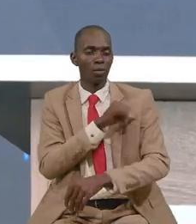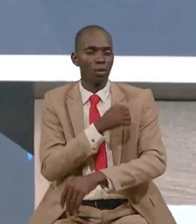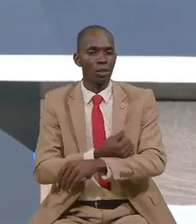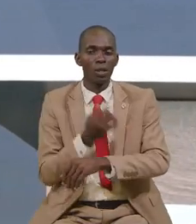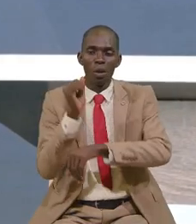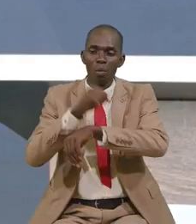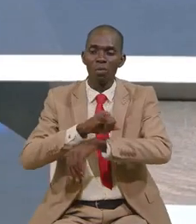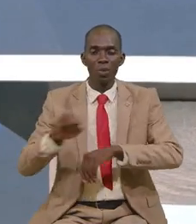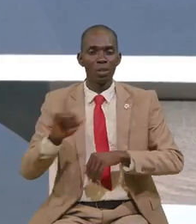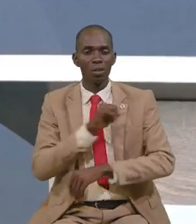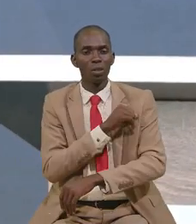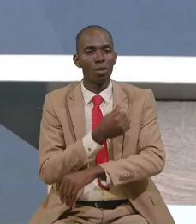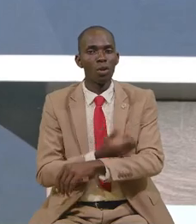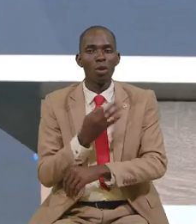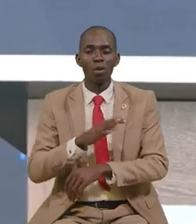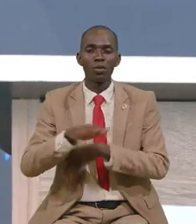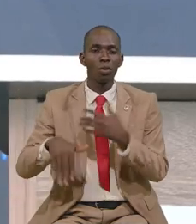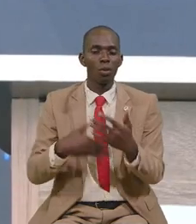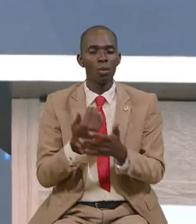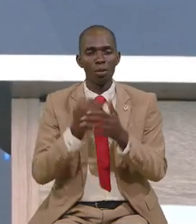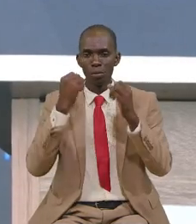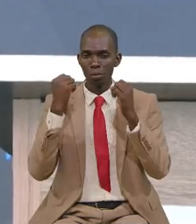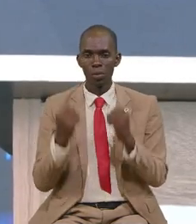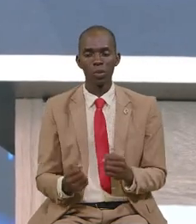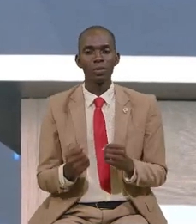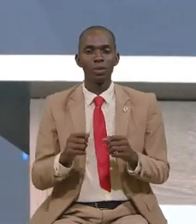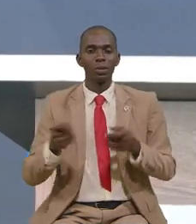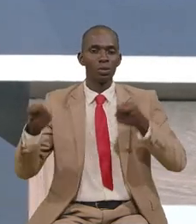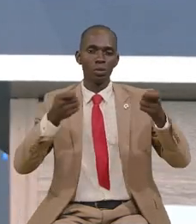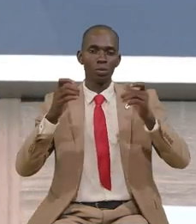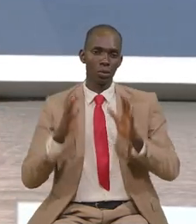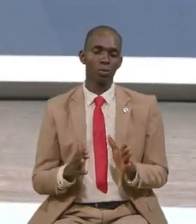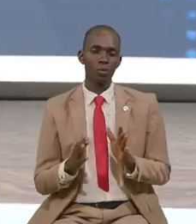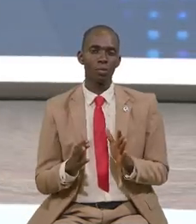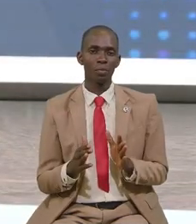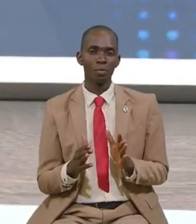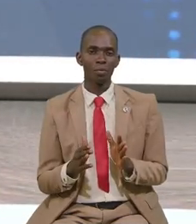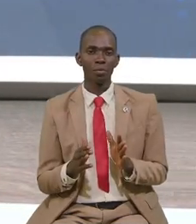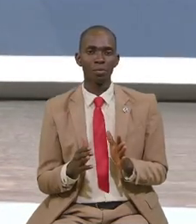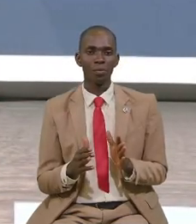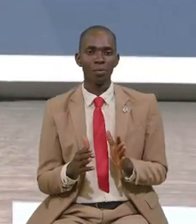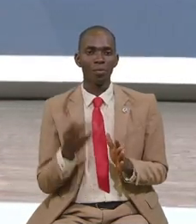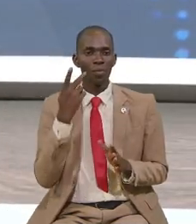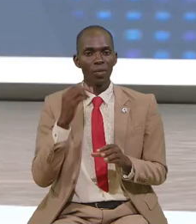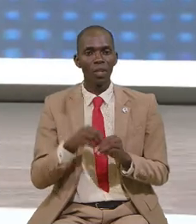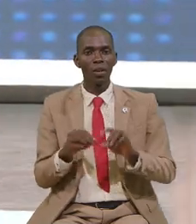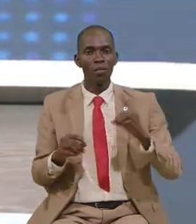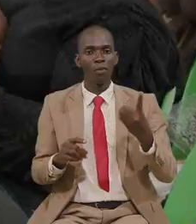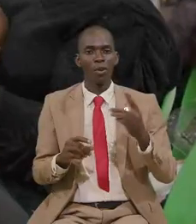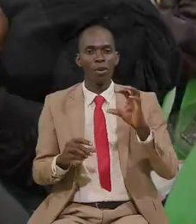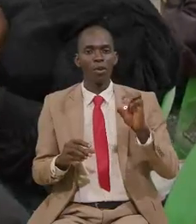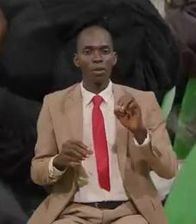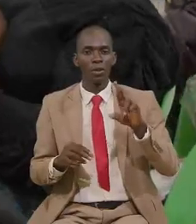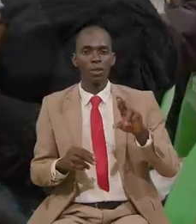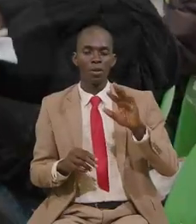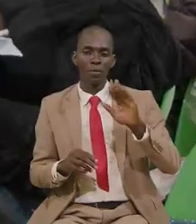authority of the Almighty Sovereign. We're looking at 1 Corinthians chapter